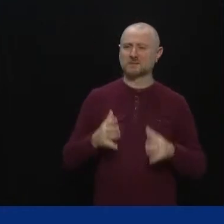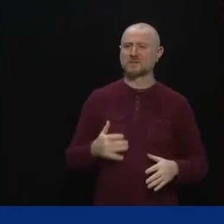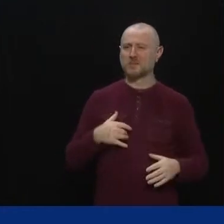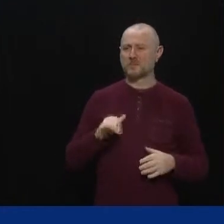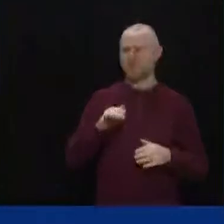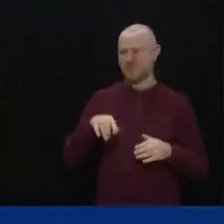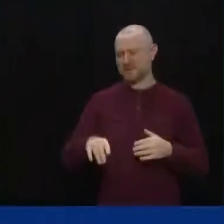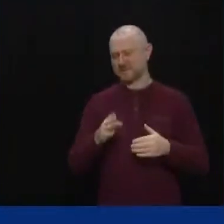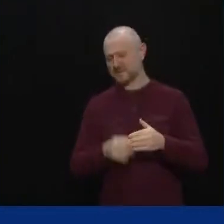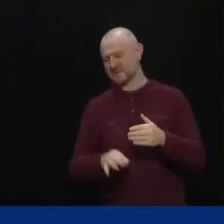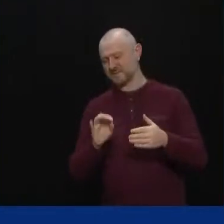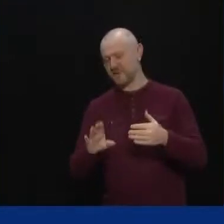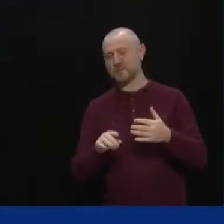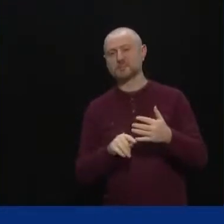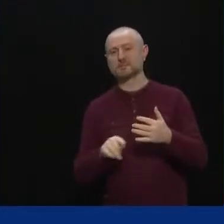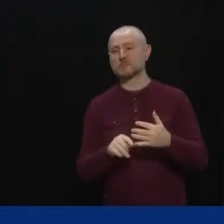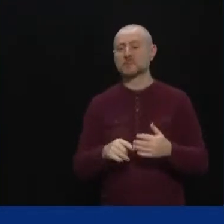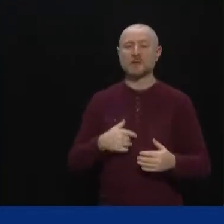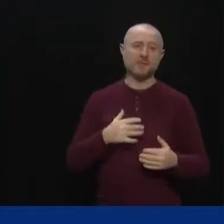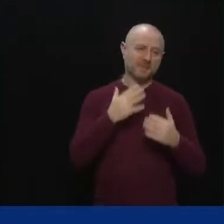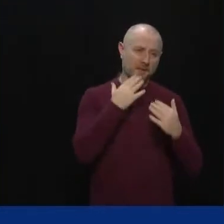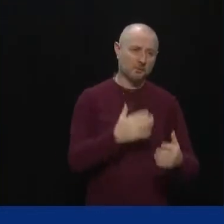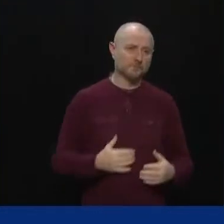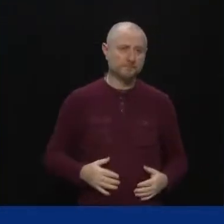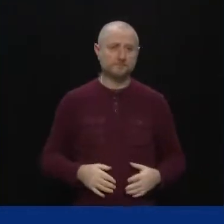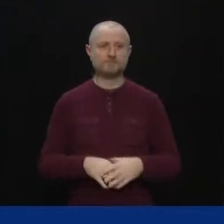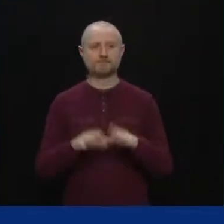February. Thanks.